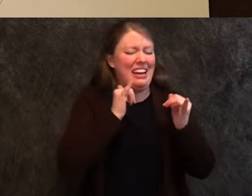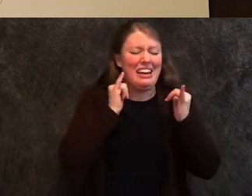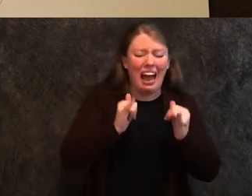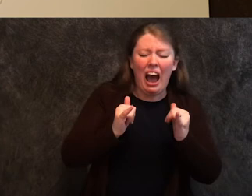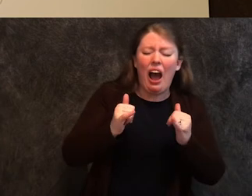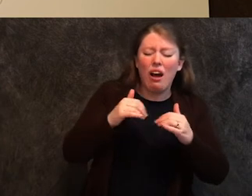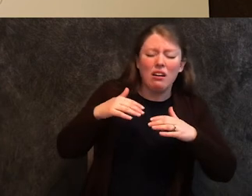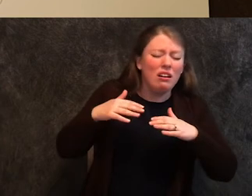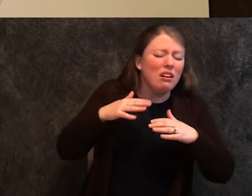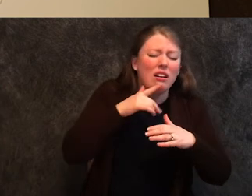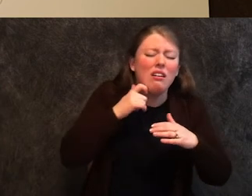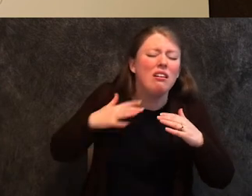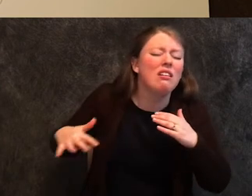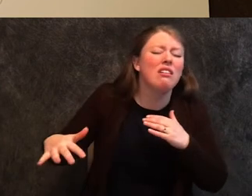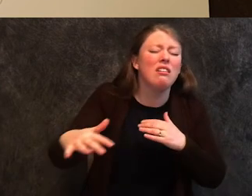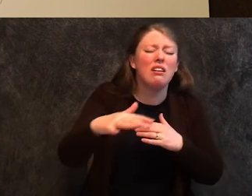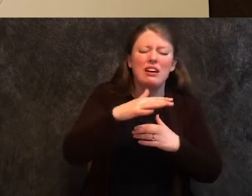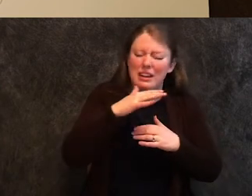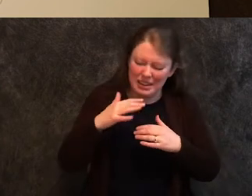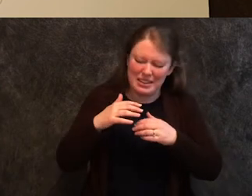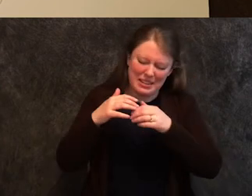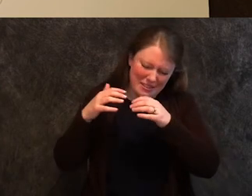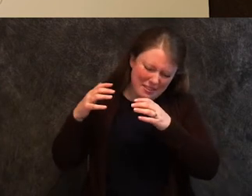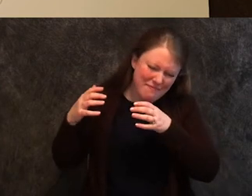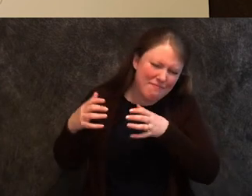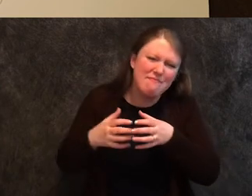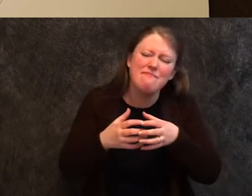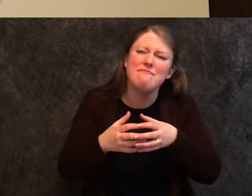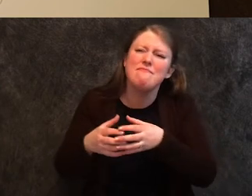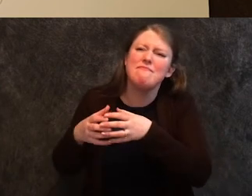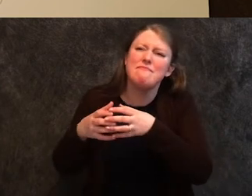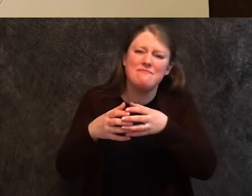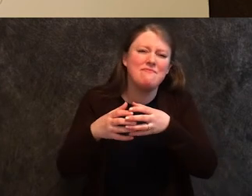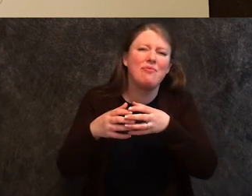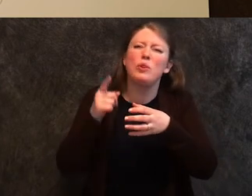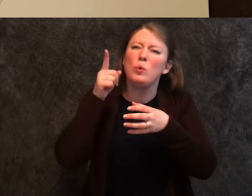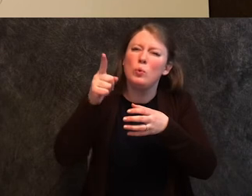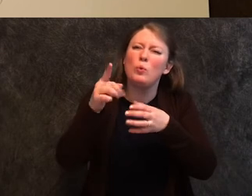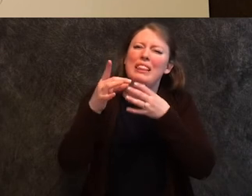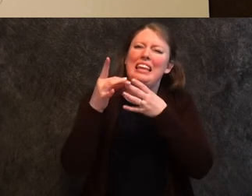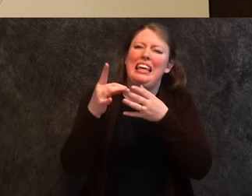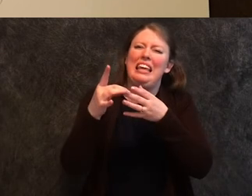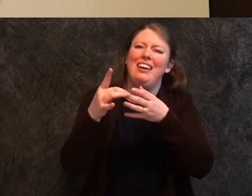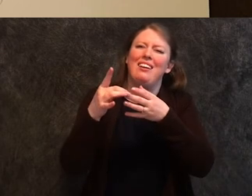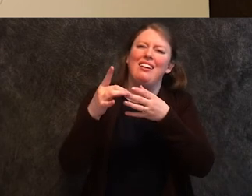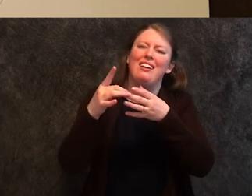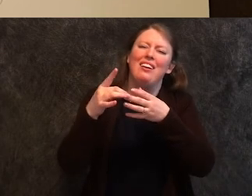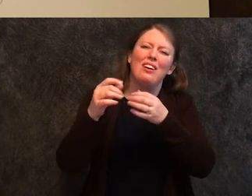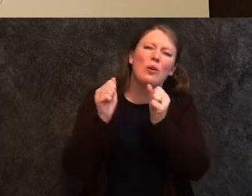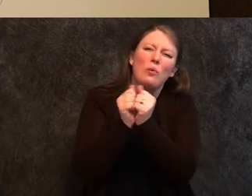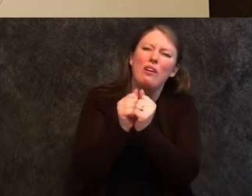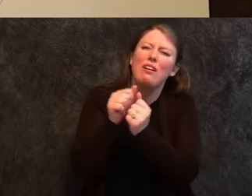of them. A fire by night, a cloud by day. Lord, let your Shekinah glory forever be resting upon